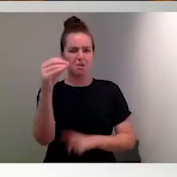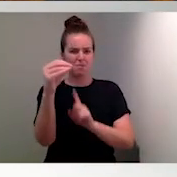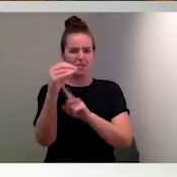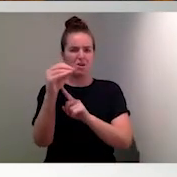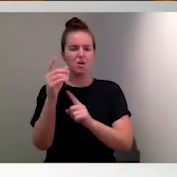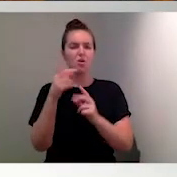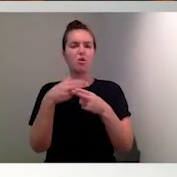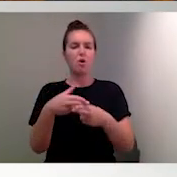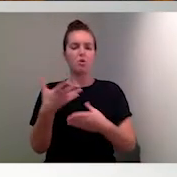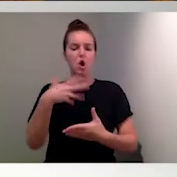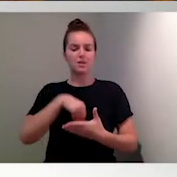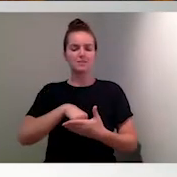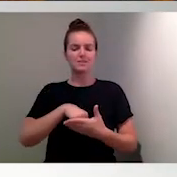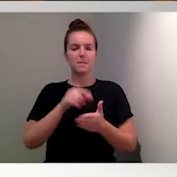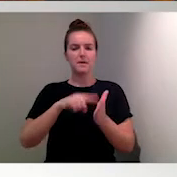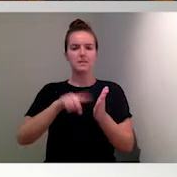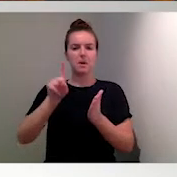for